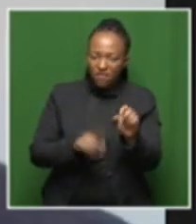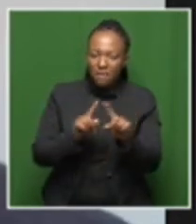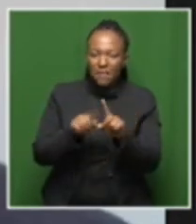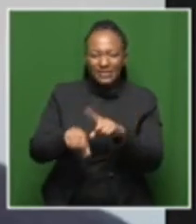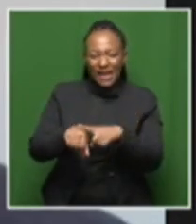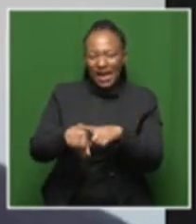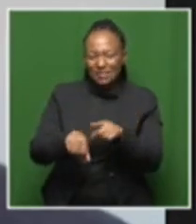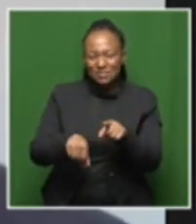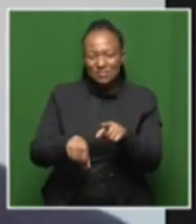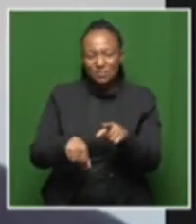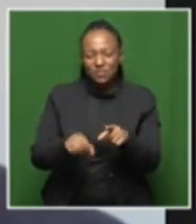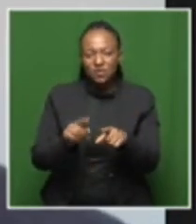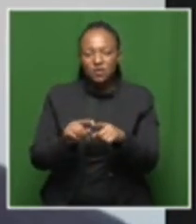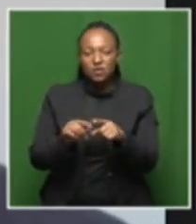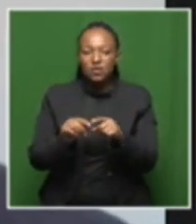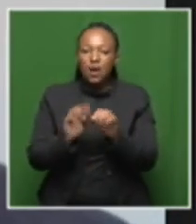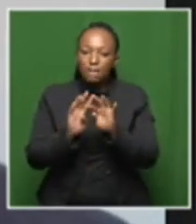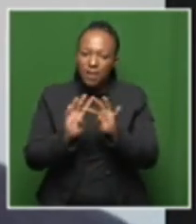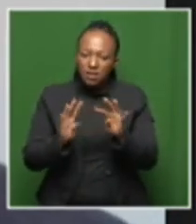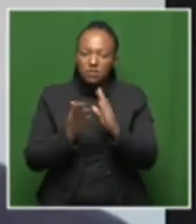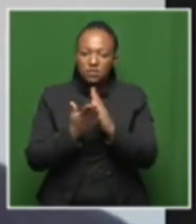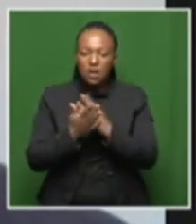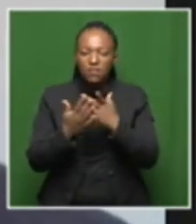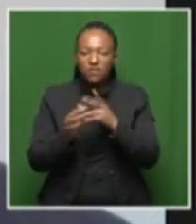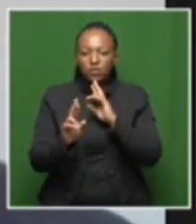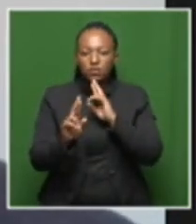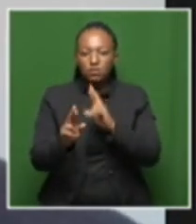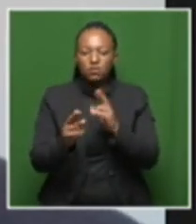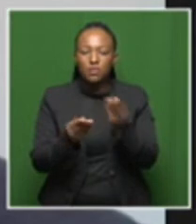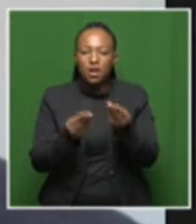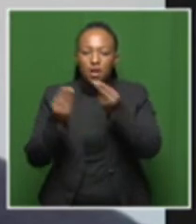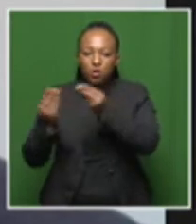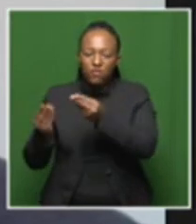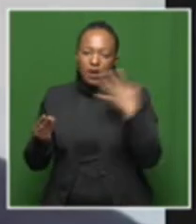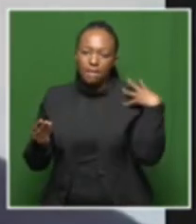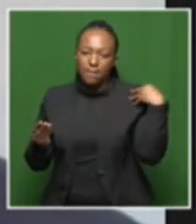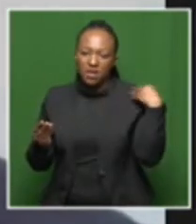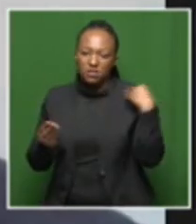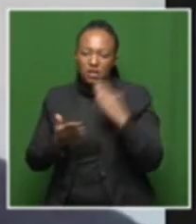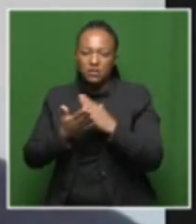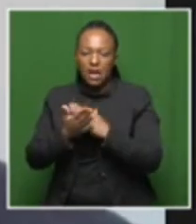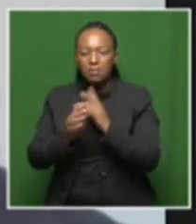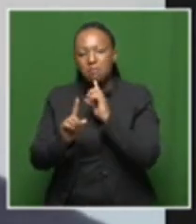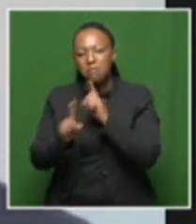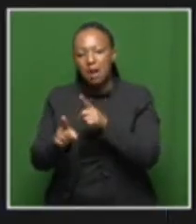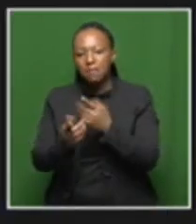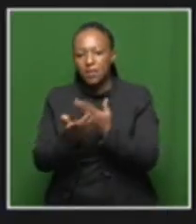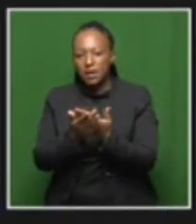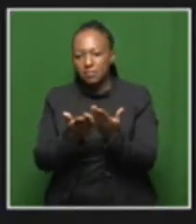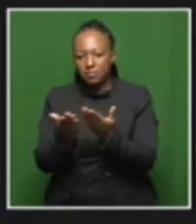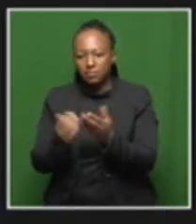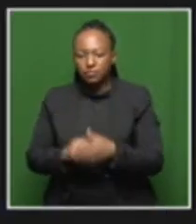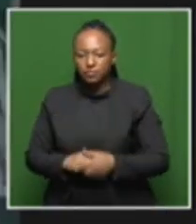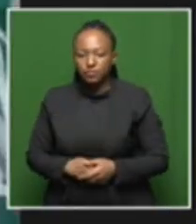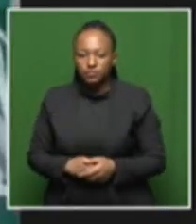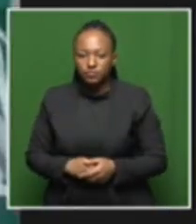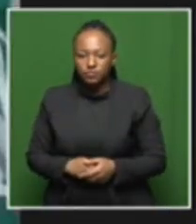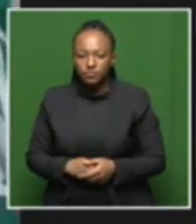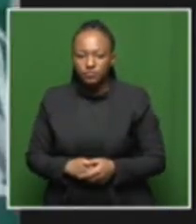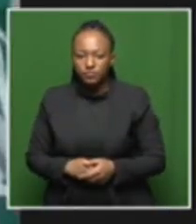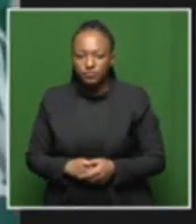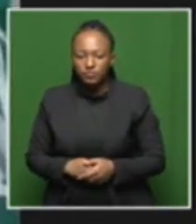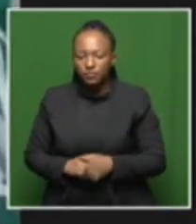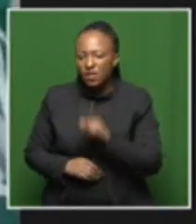thought our panelists have responded to some of them. I'll just hand over to Minister to just give us some of the responses there. Maybe let's check if DM